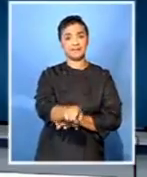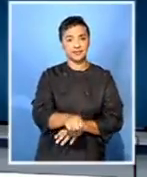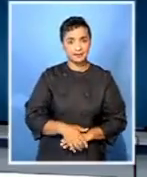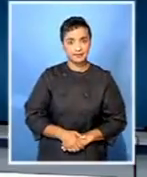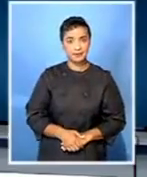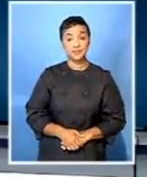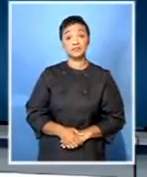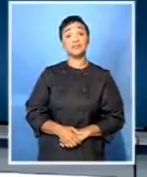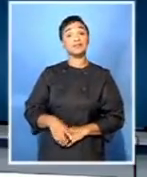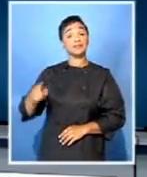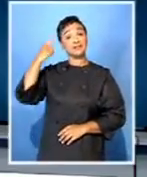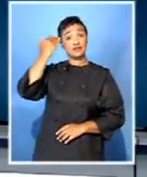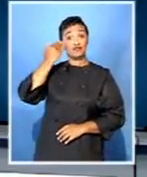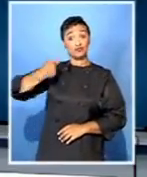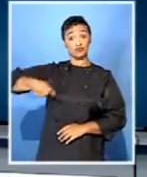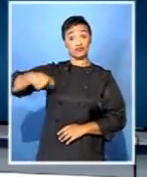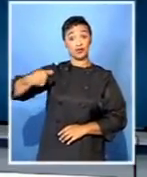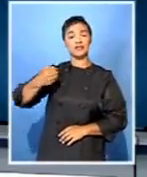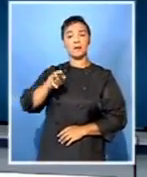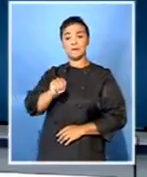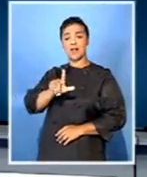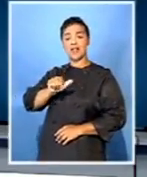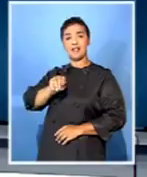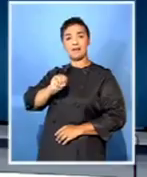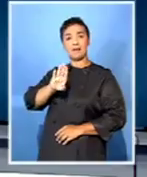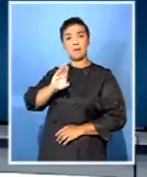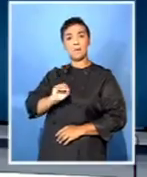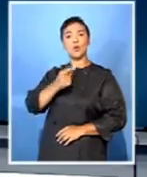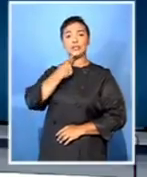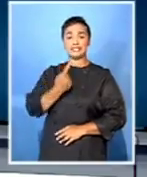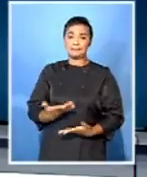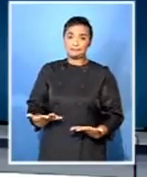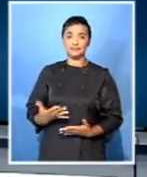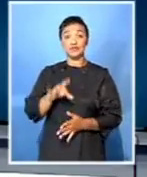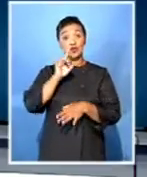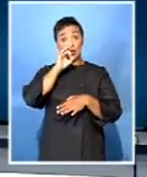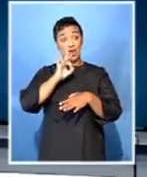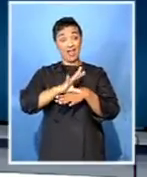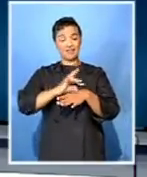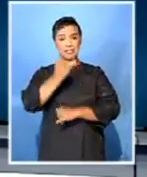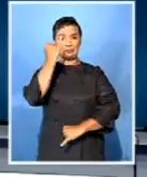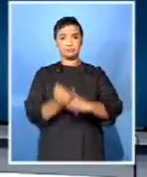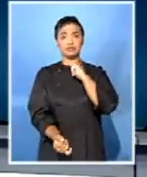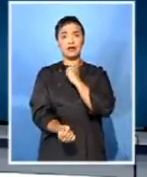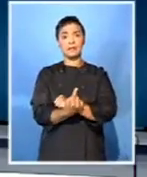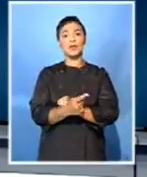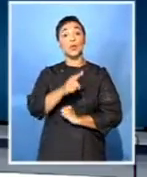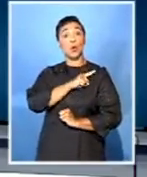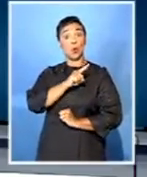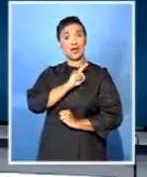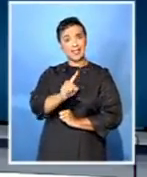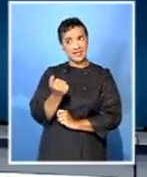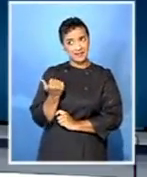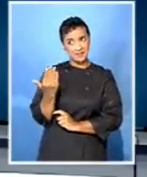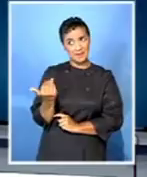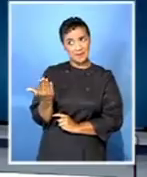recommendations. The scathing judgment delivered found that the president was reckless and ill-advised by continuing with